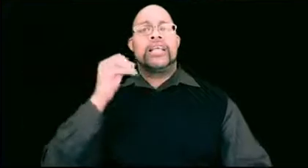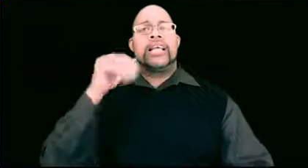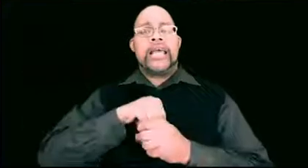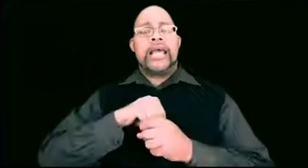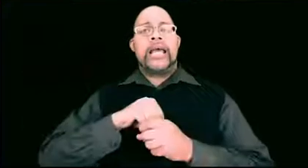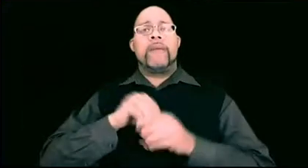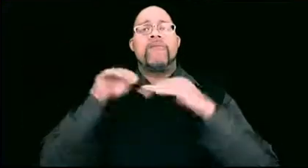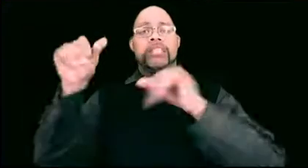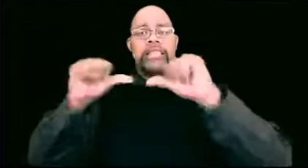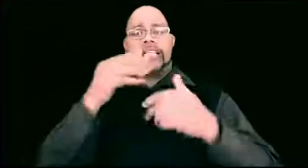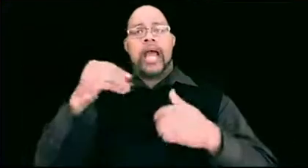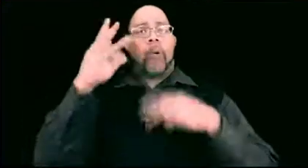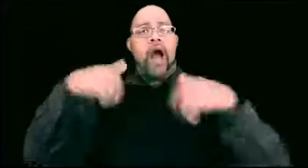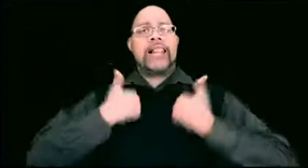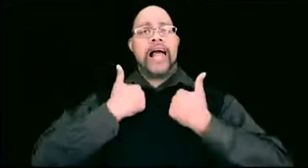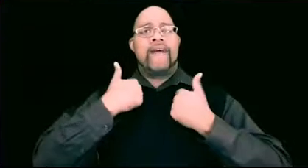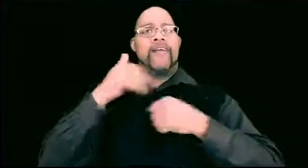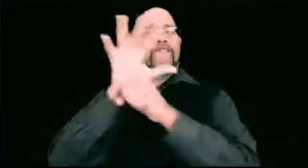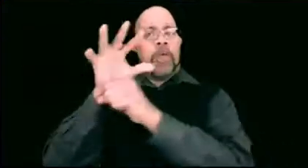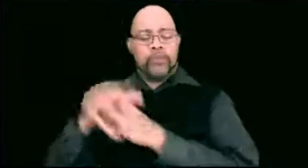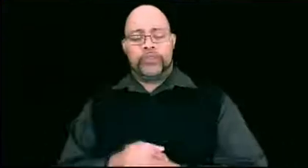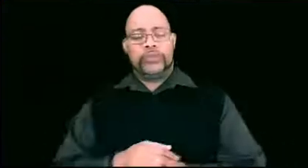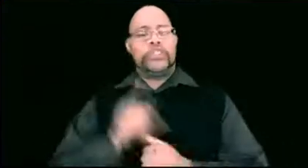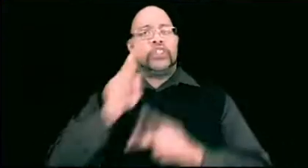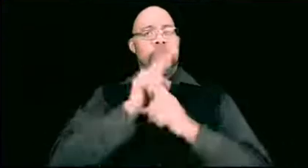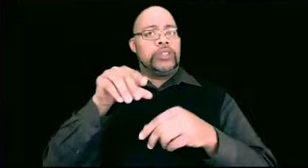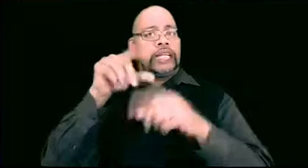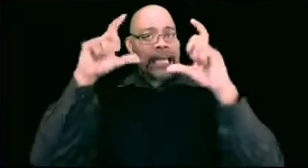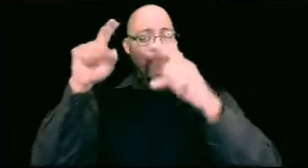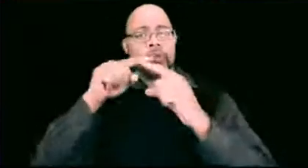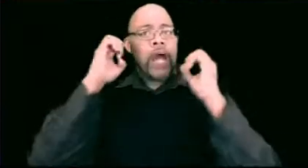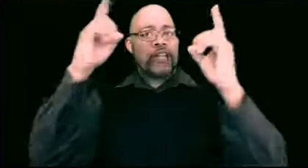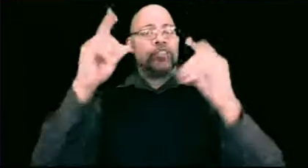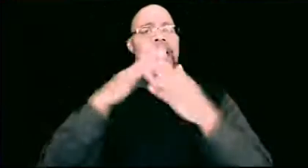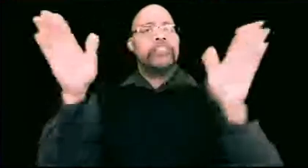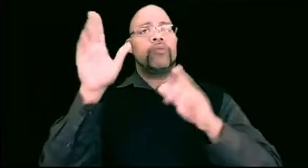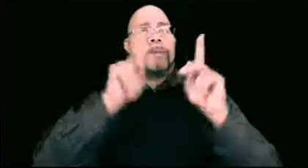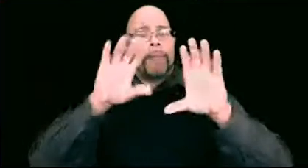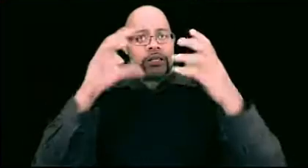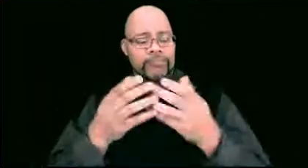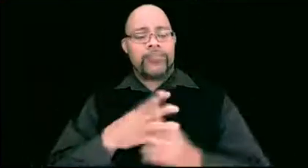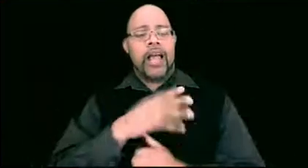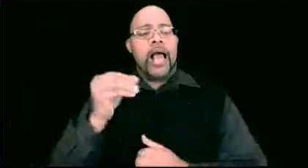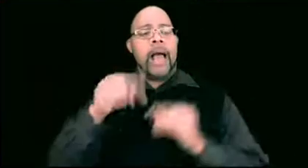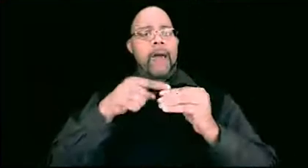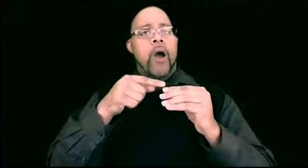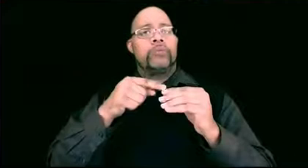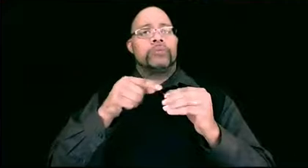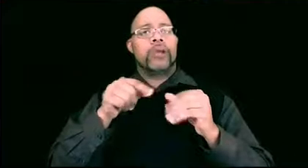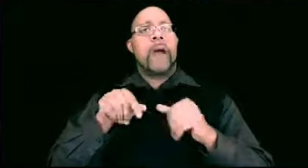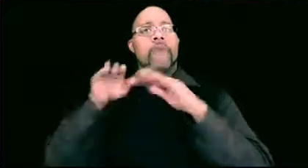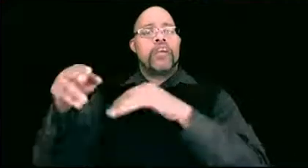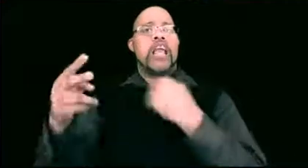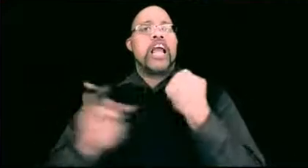has a Bachelor of Science in Marine Biology and is a wildlife filmmaker photographer. She uses her camera to educate the